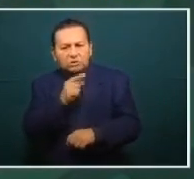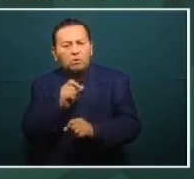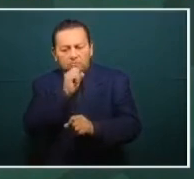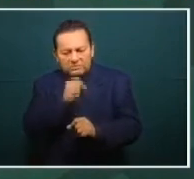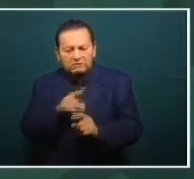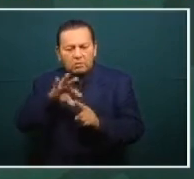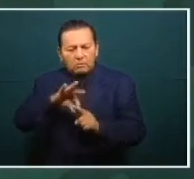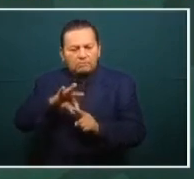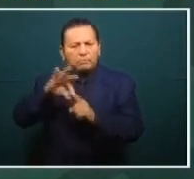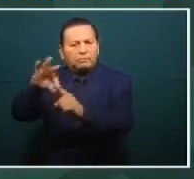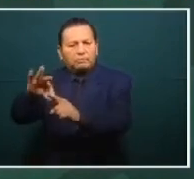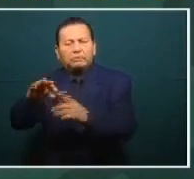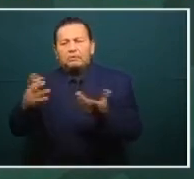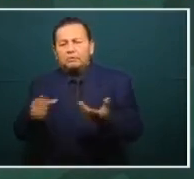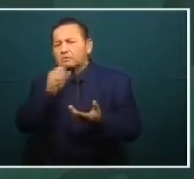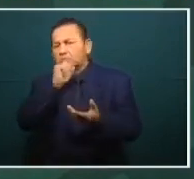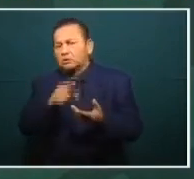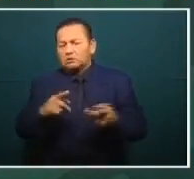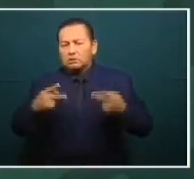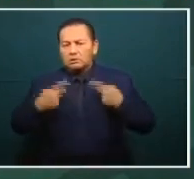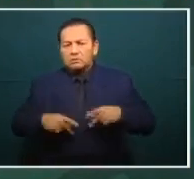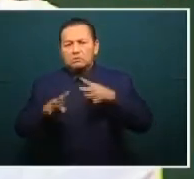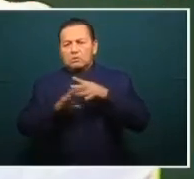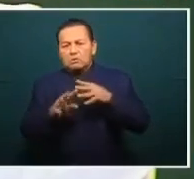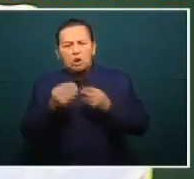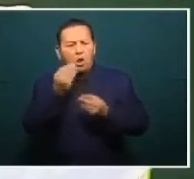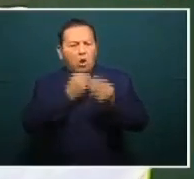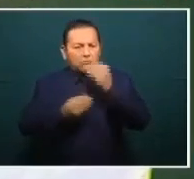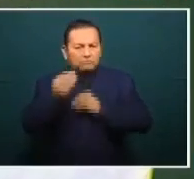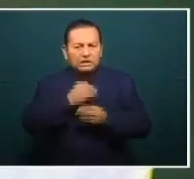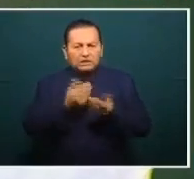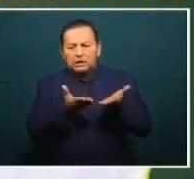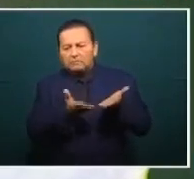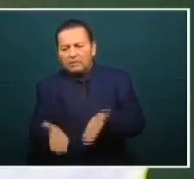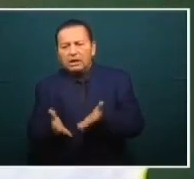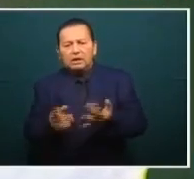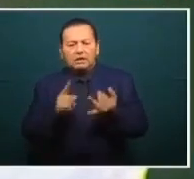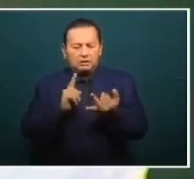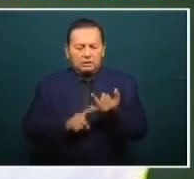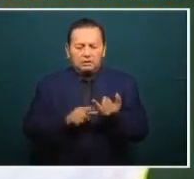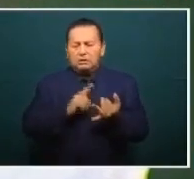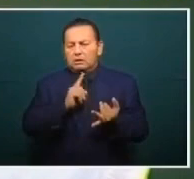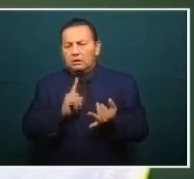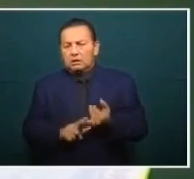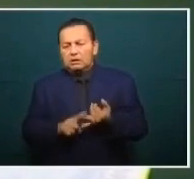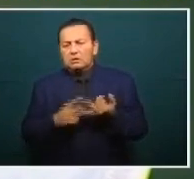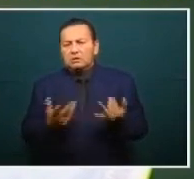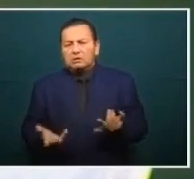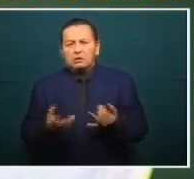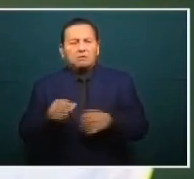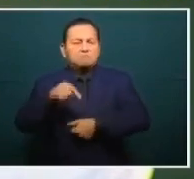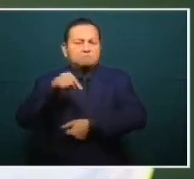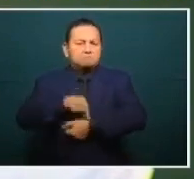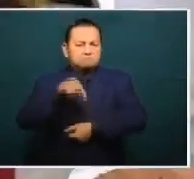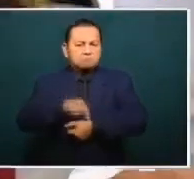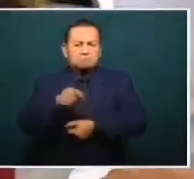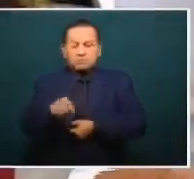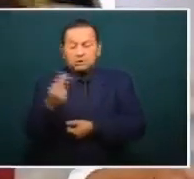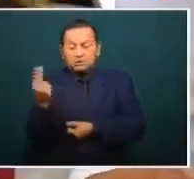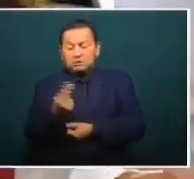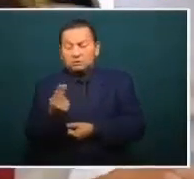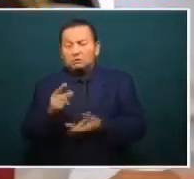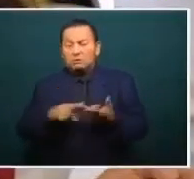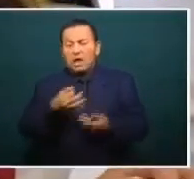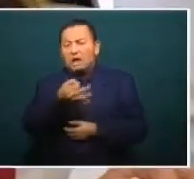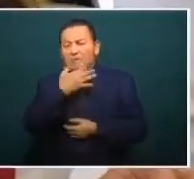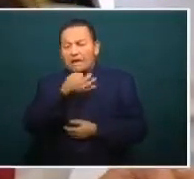asistiendo attending a to los special migrantes attention con to the children, alimentación, con assisting médicos, the immigrants with